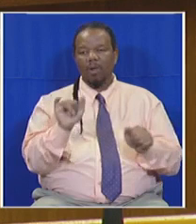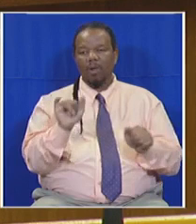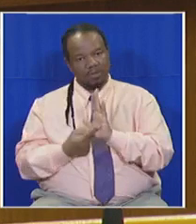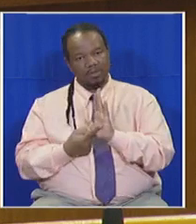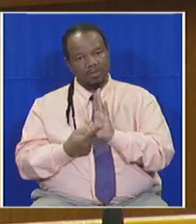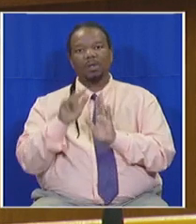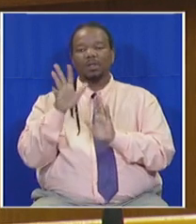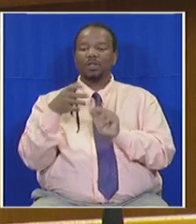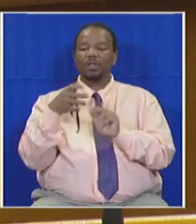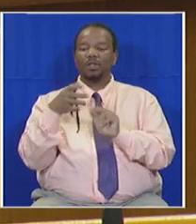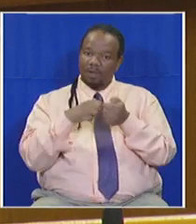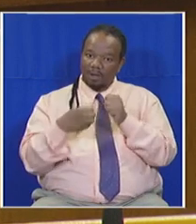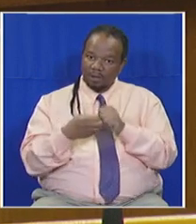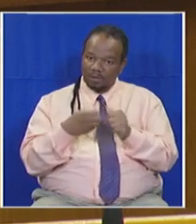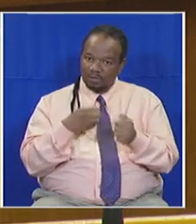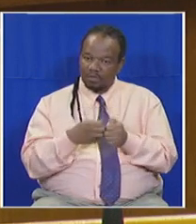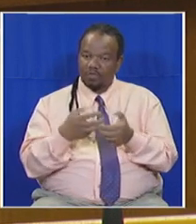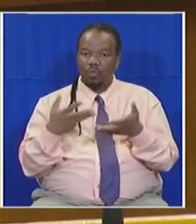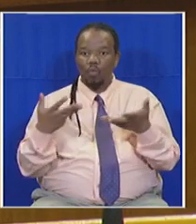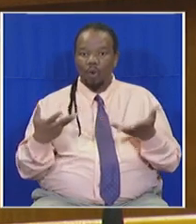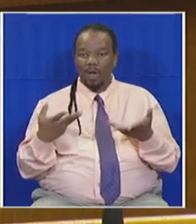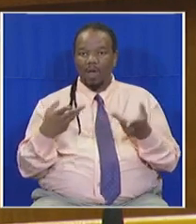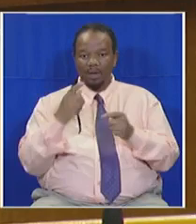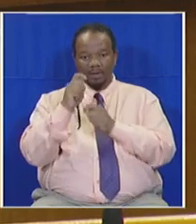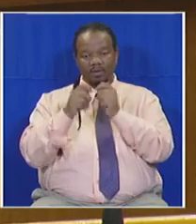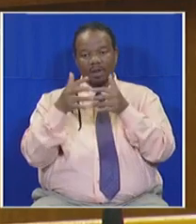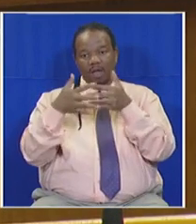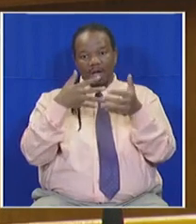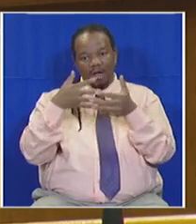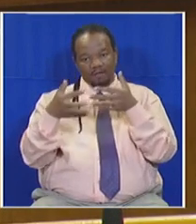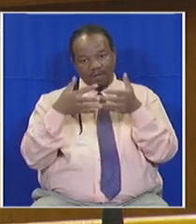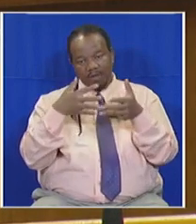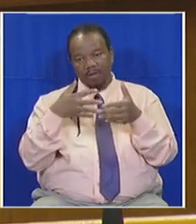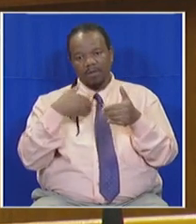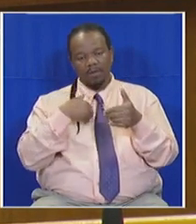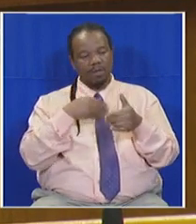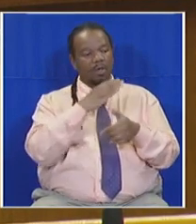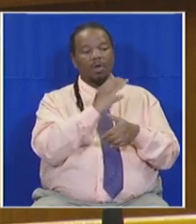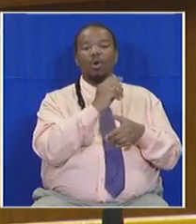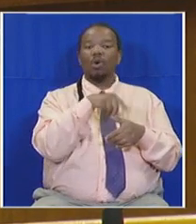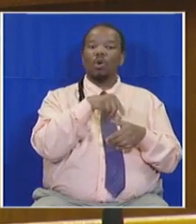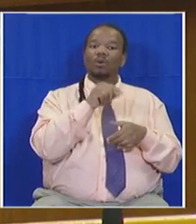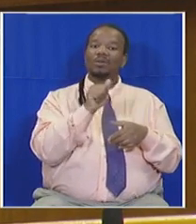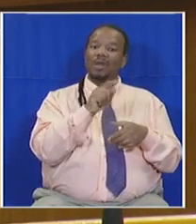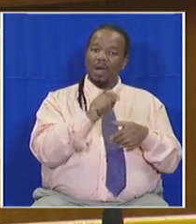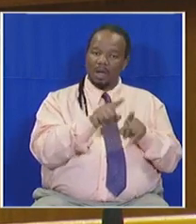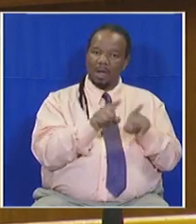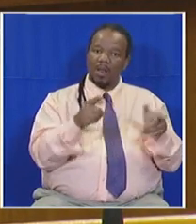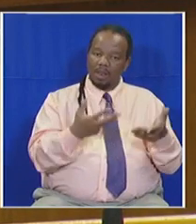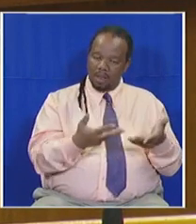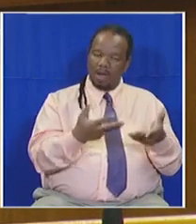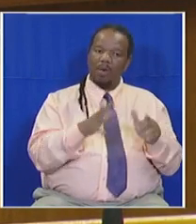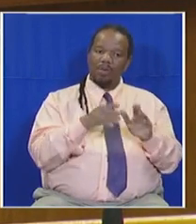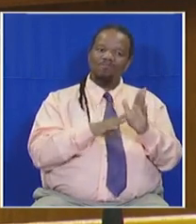and challenges within the traditional affairs sector. COGTA Ministry will focus on strengthening the current